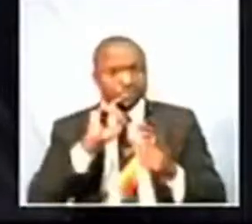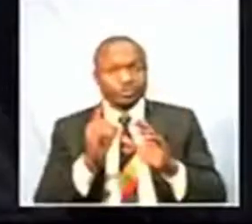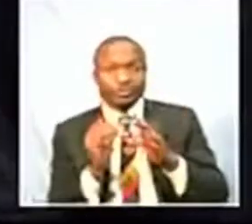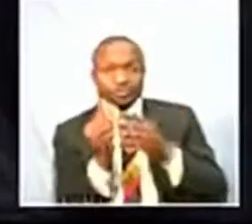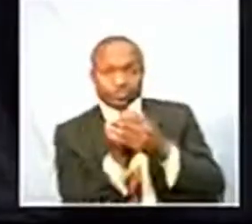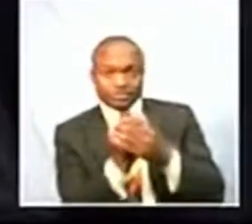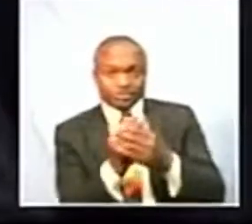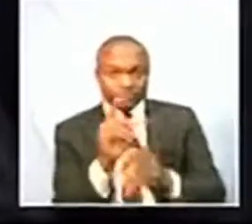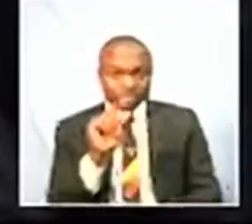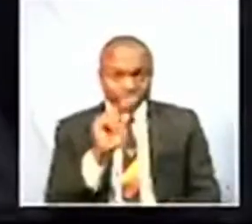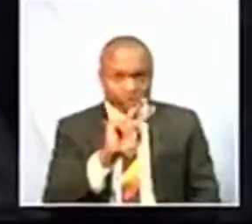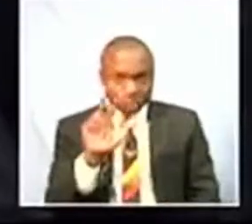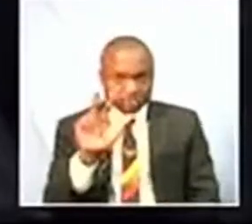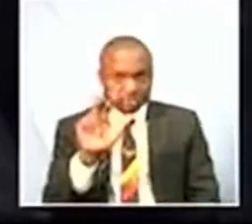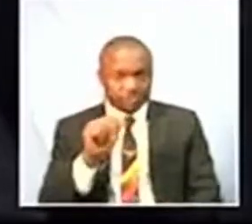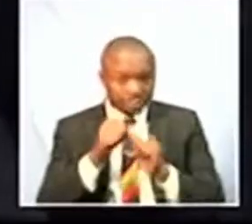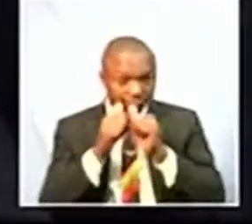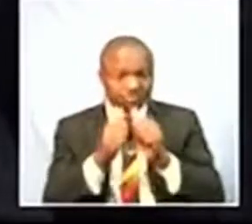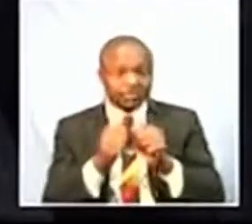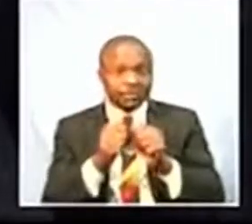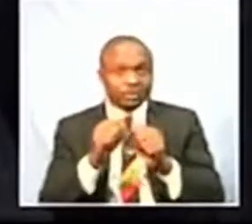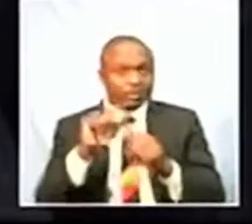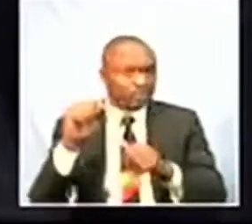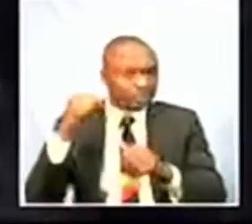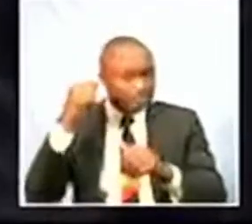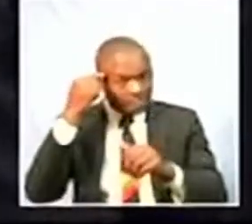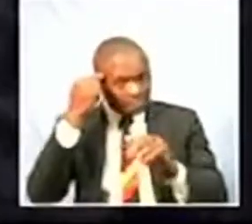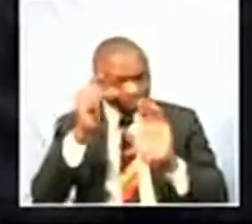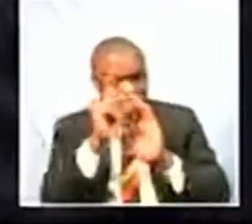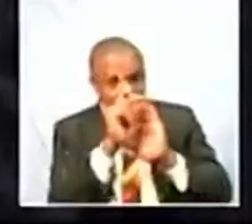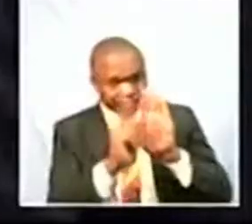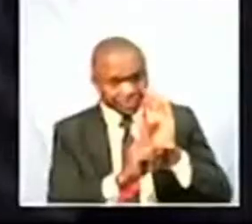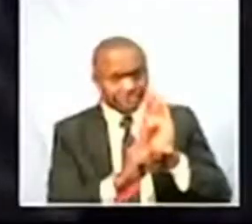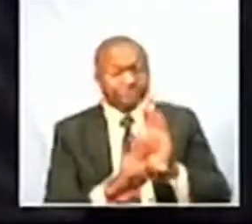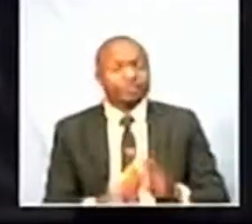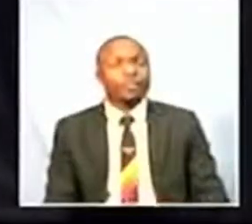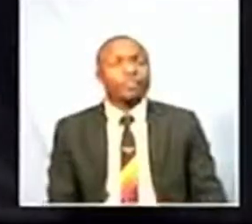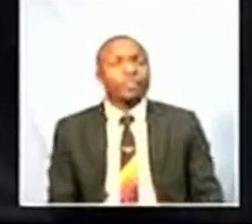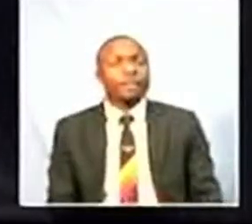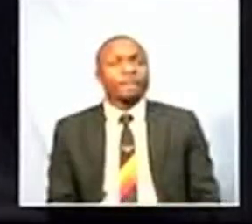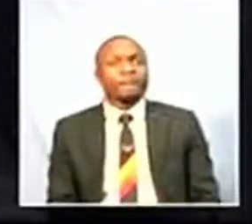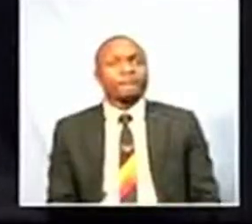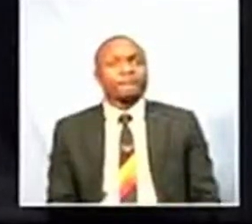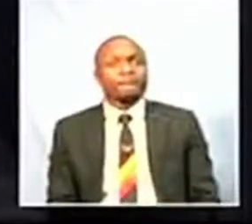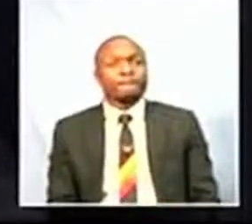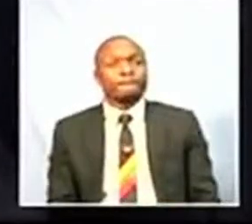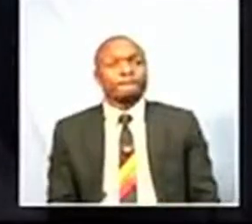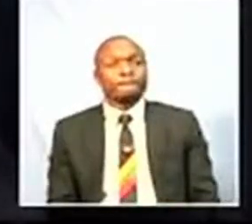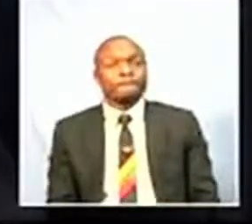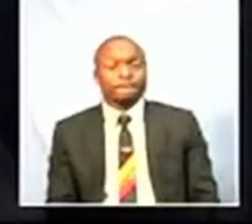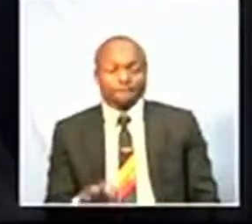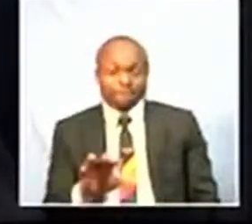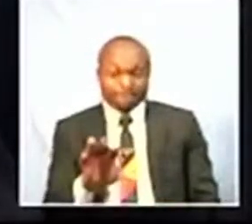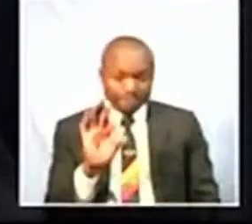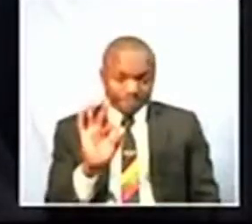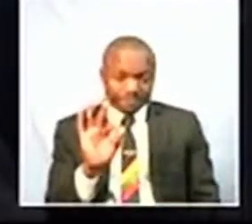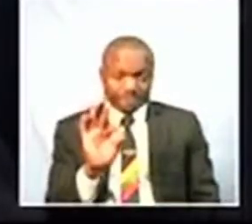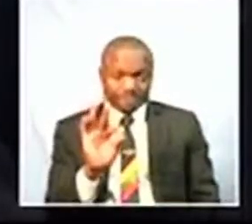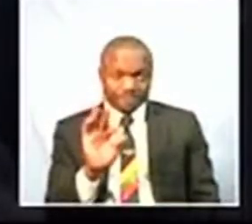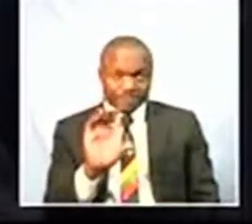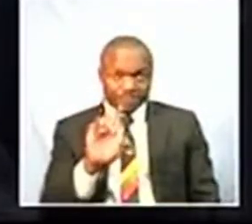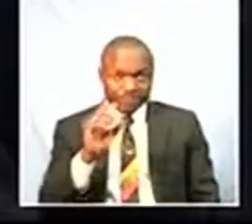the 2023 report, in line with the government policy. And they've quoted the CDF guideline, number 11 or